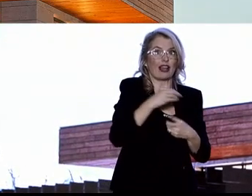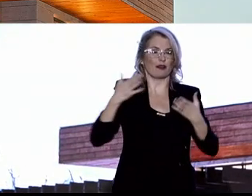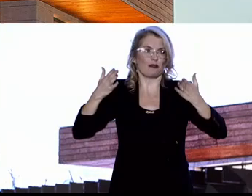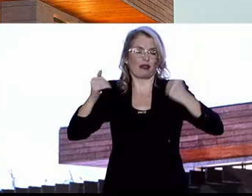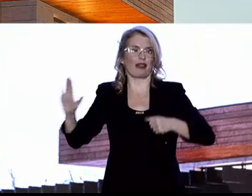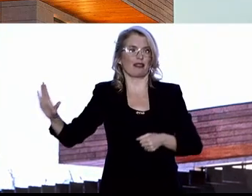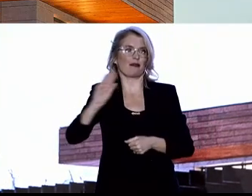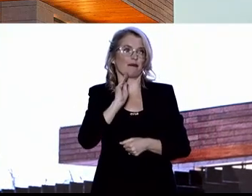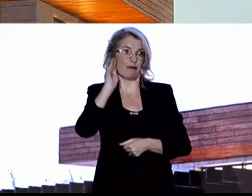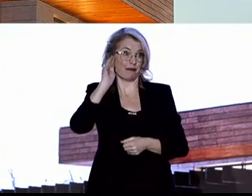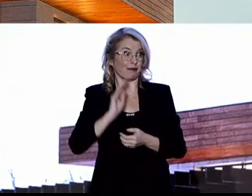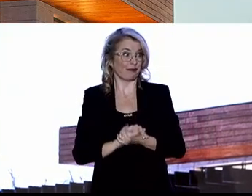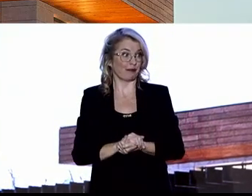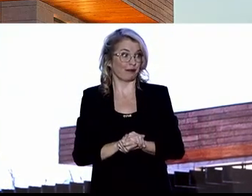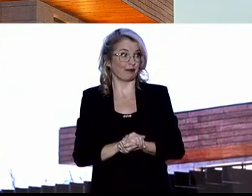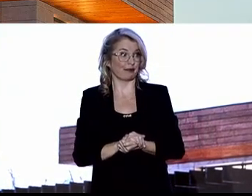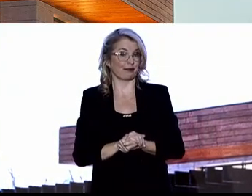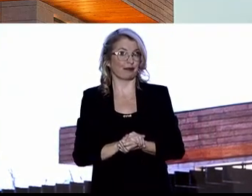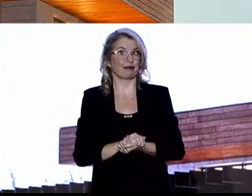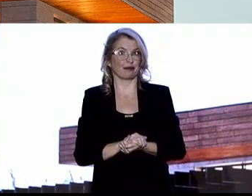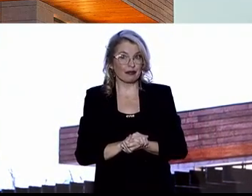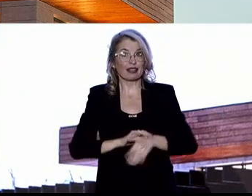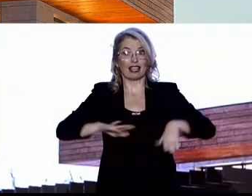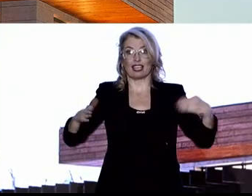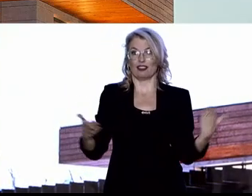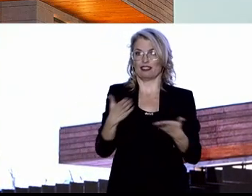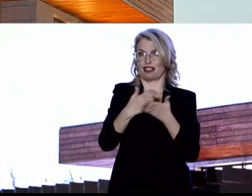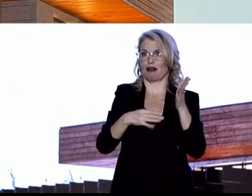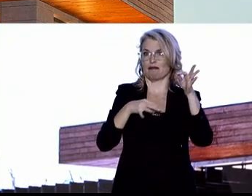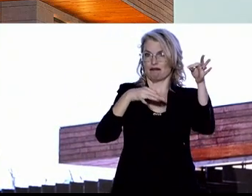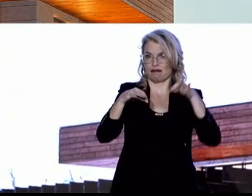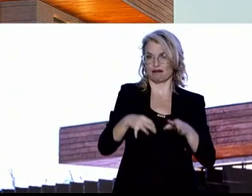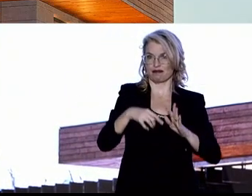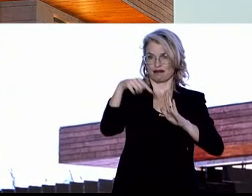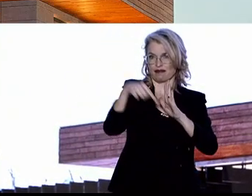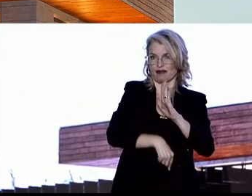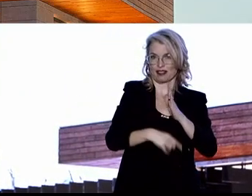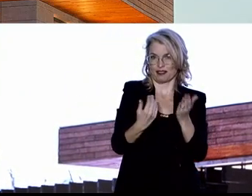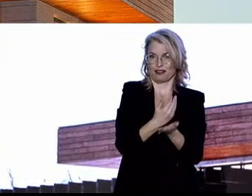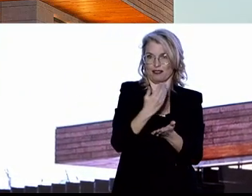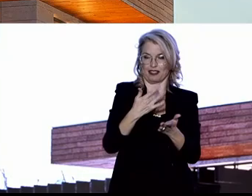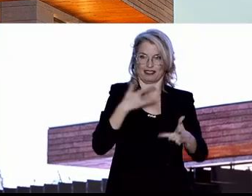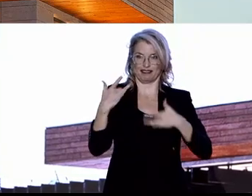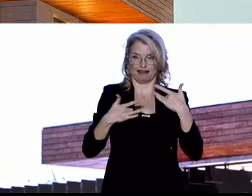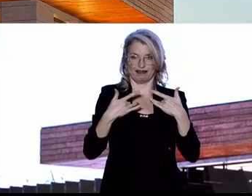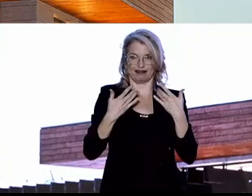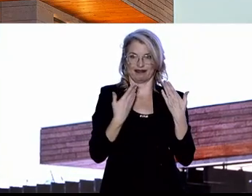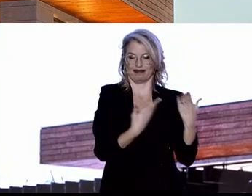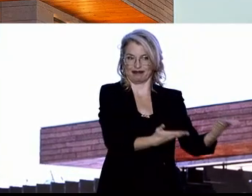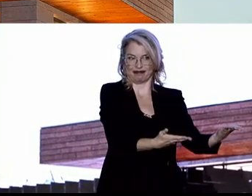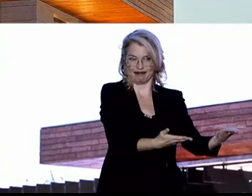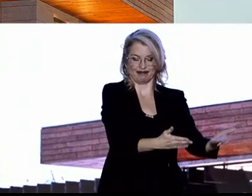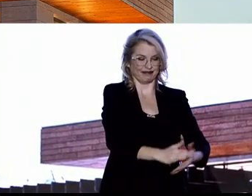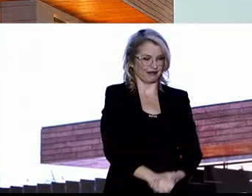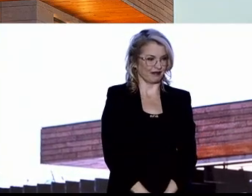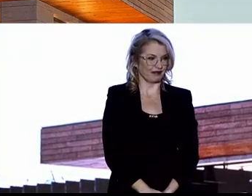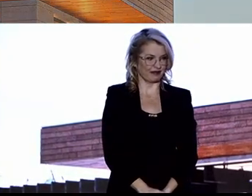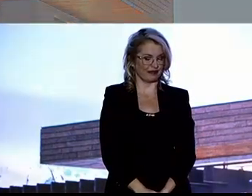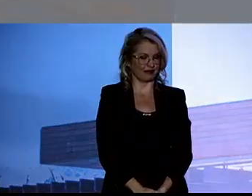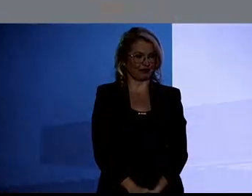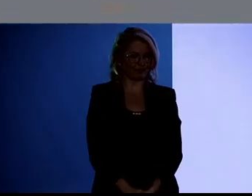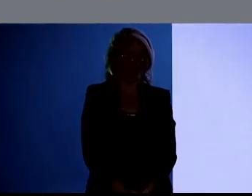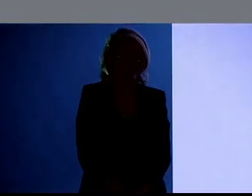and cooling their homes. Here are some more details about this exciting new product. Let's take a